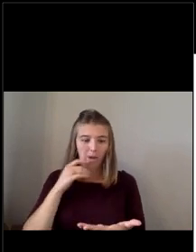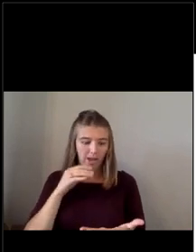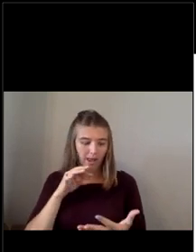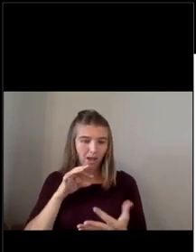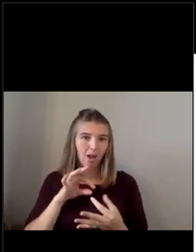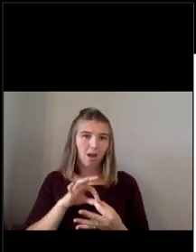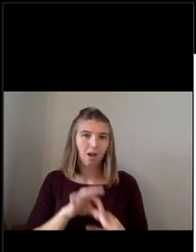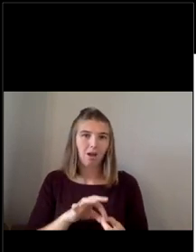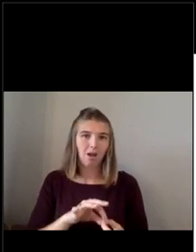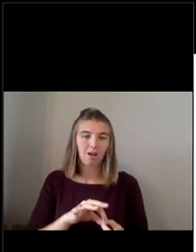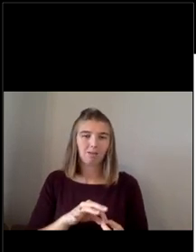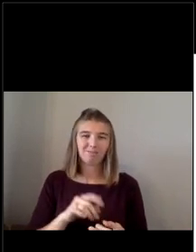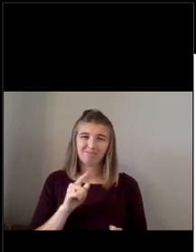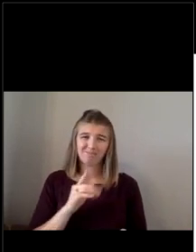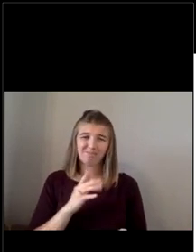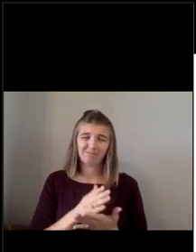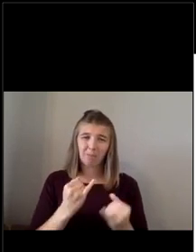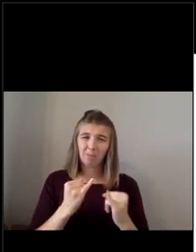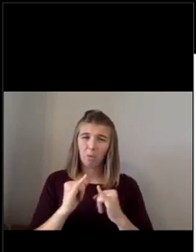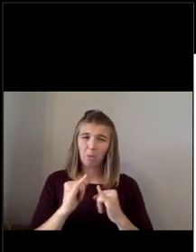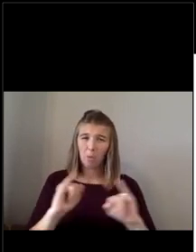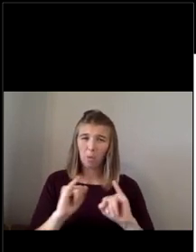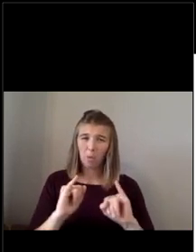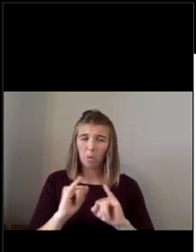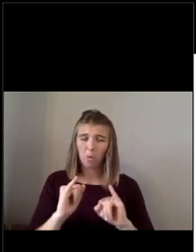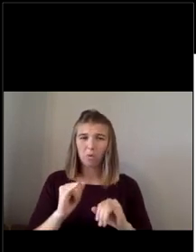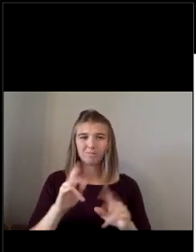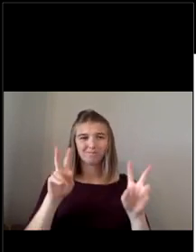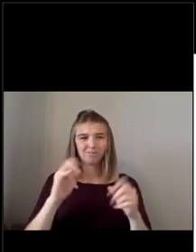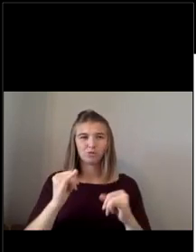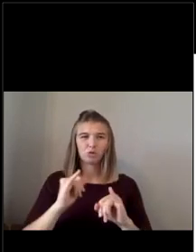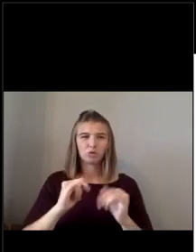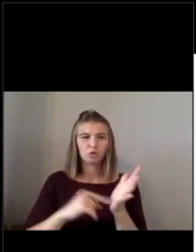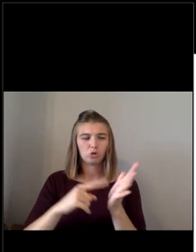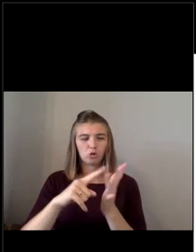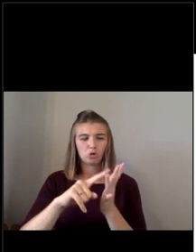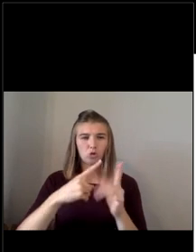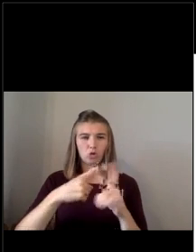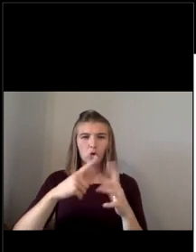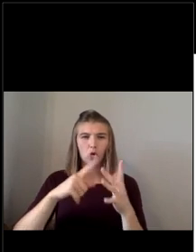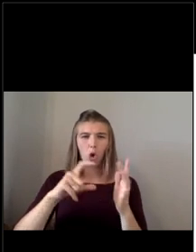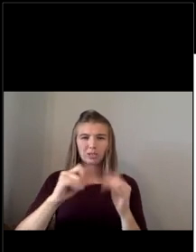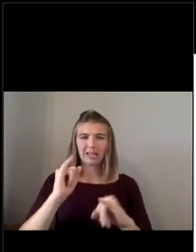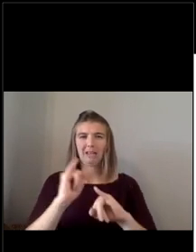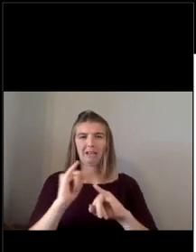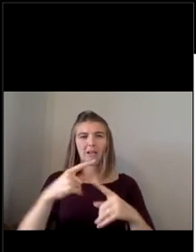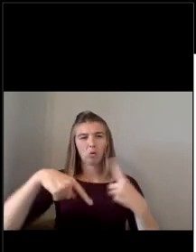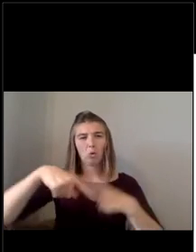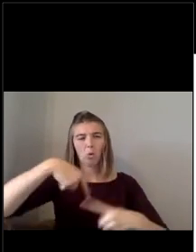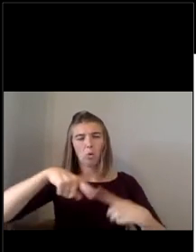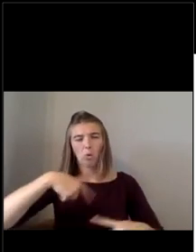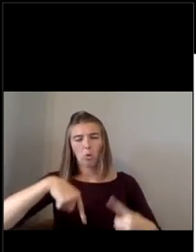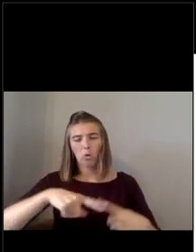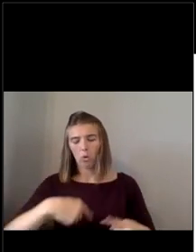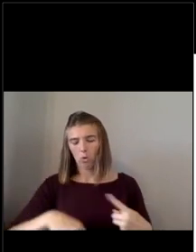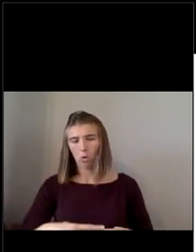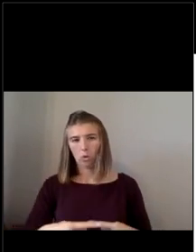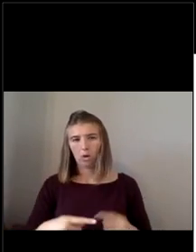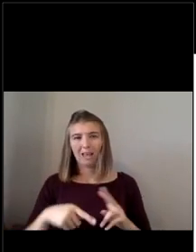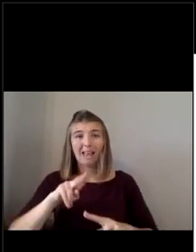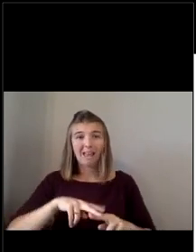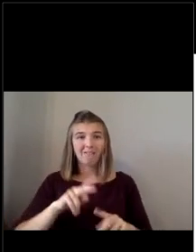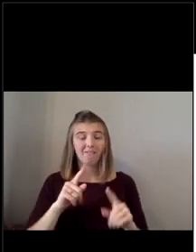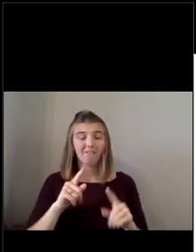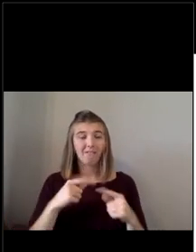a toxic tornado. Maybe I don't belong here. Maybe then I can't do it. And if I can't do it, then what's the